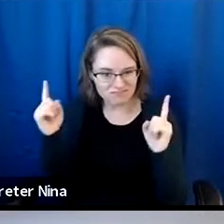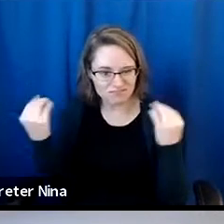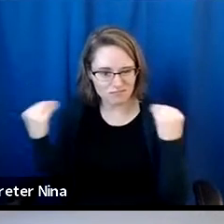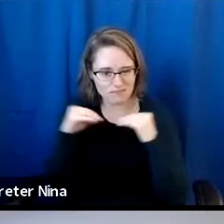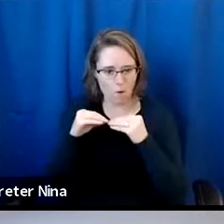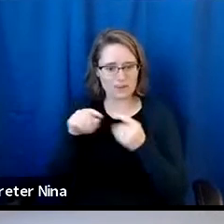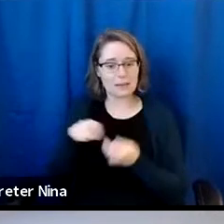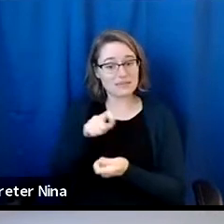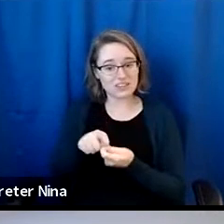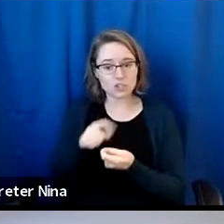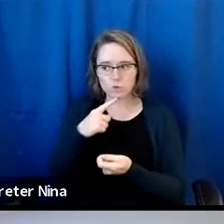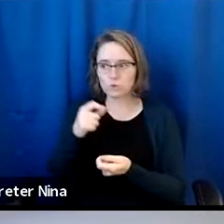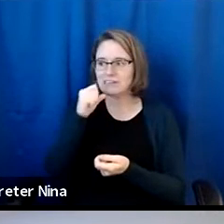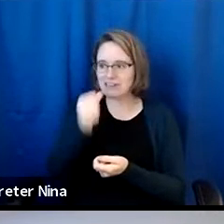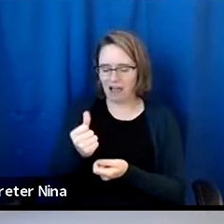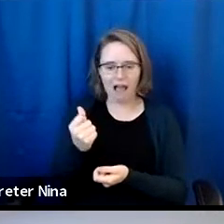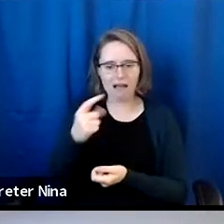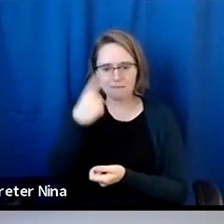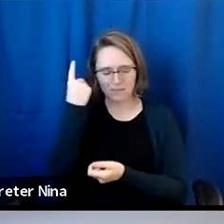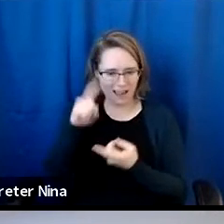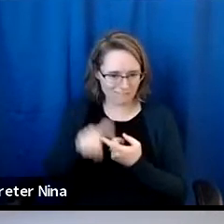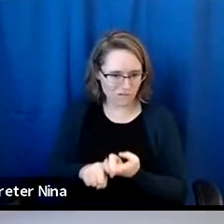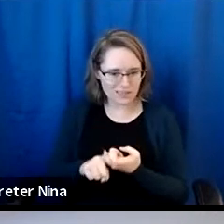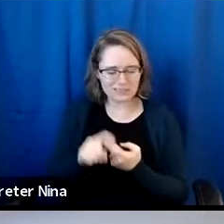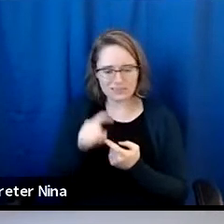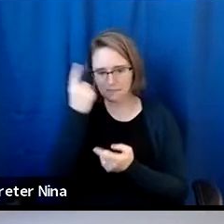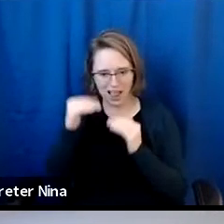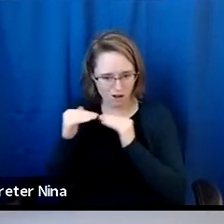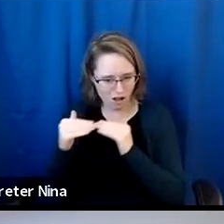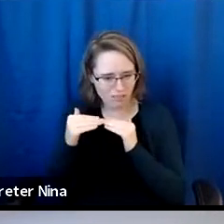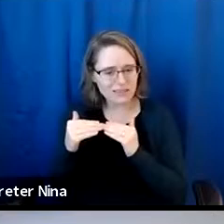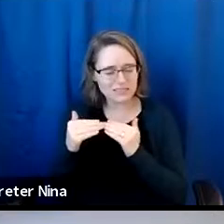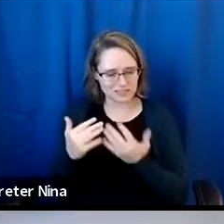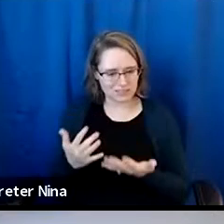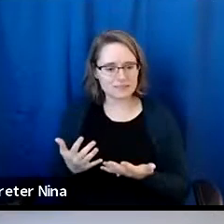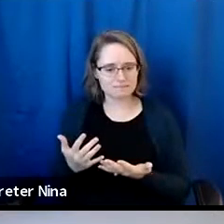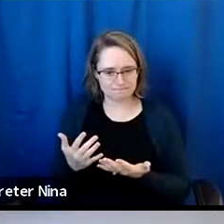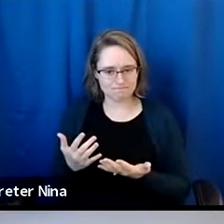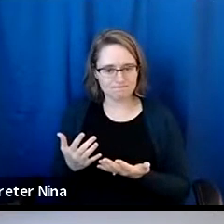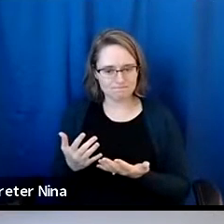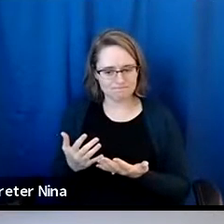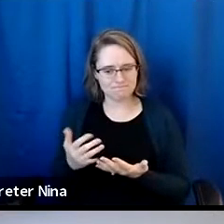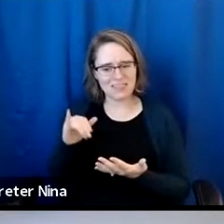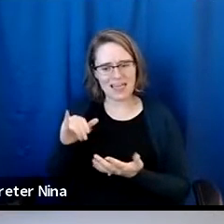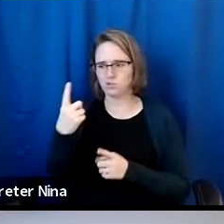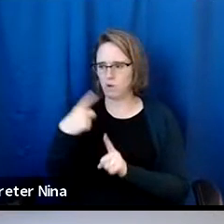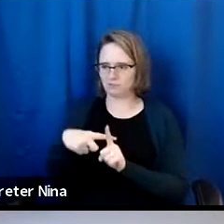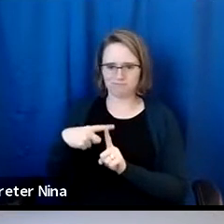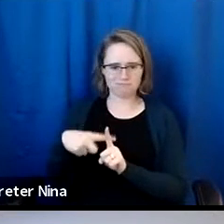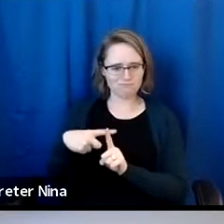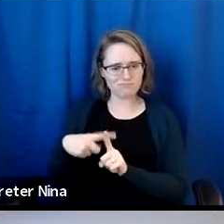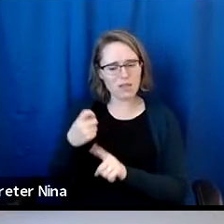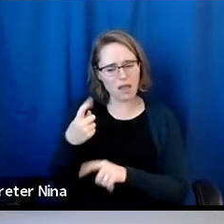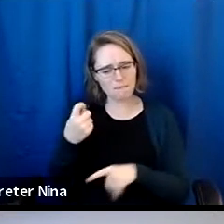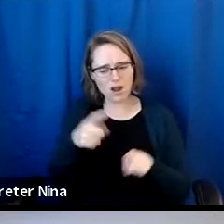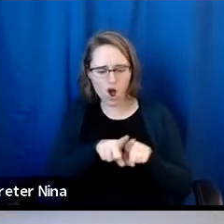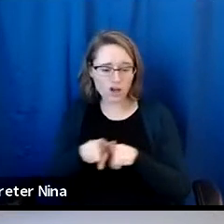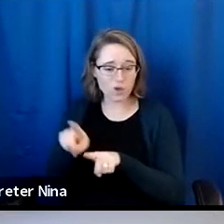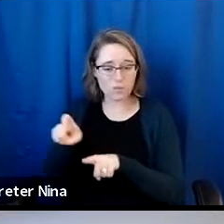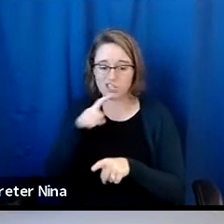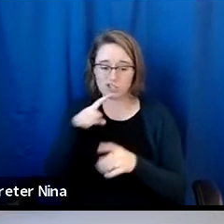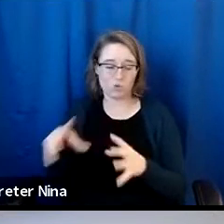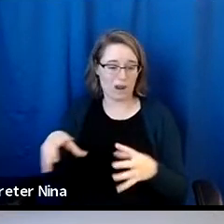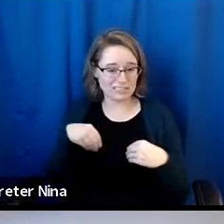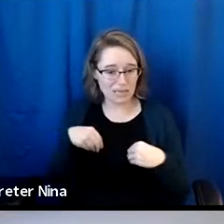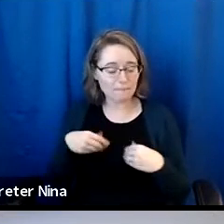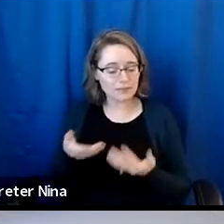to non-Black friends and colleagues. And so I think that is kind of a positiveness, but I think we just have to accept the fact